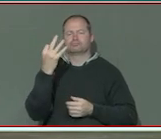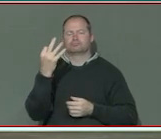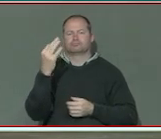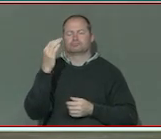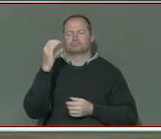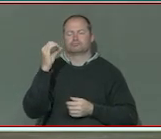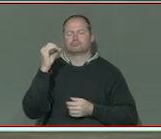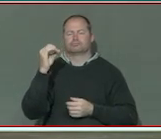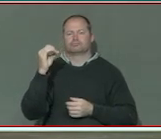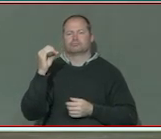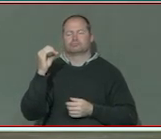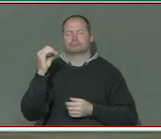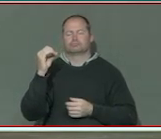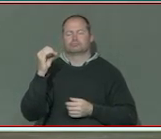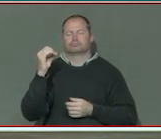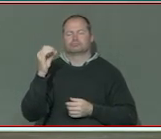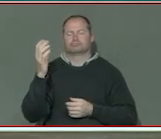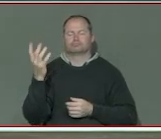Zimba,